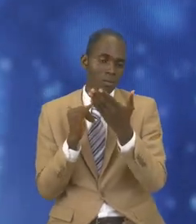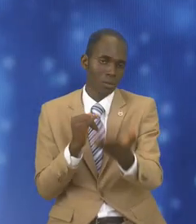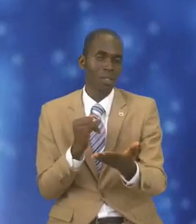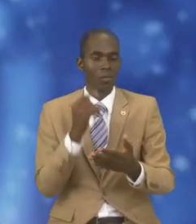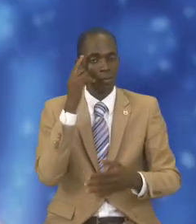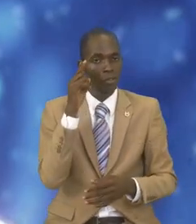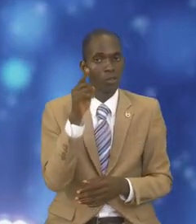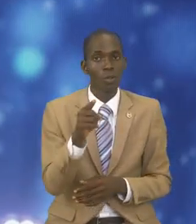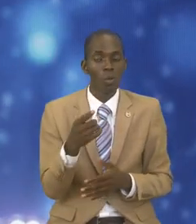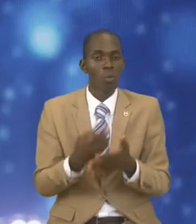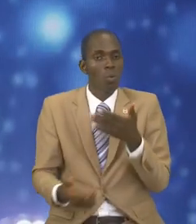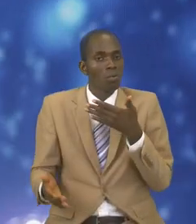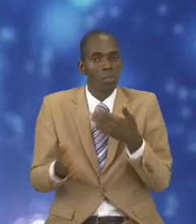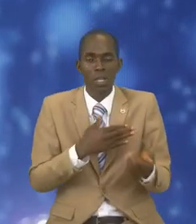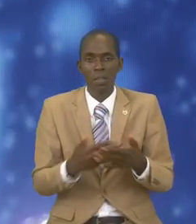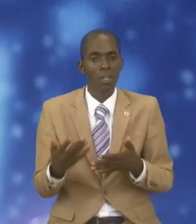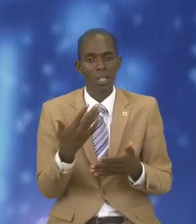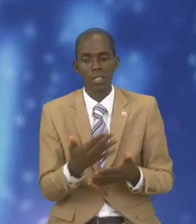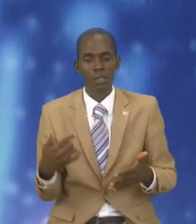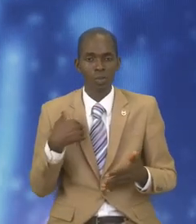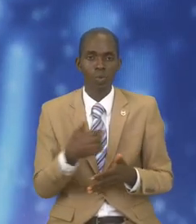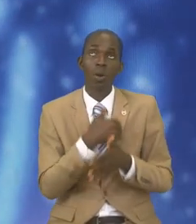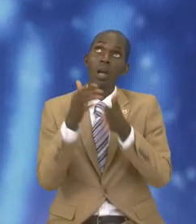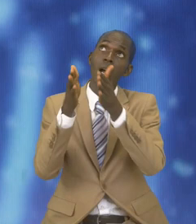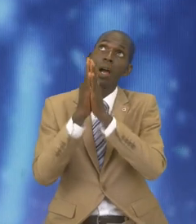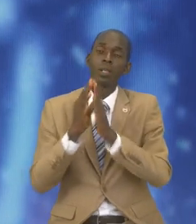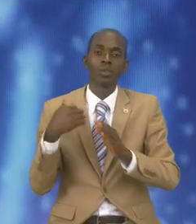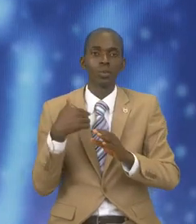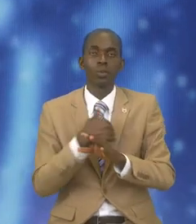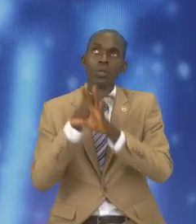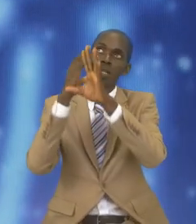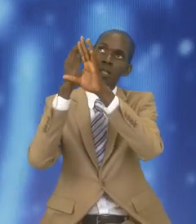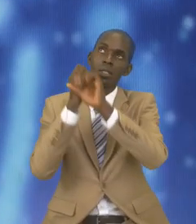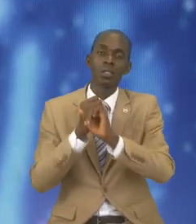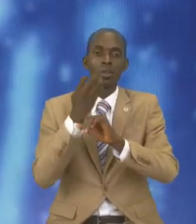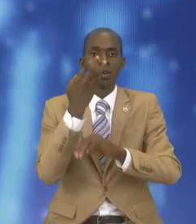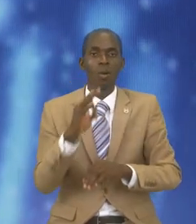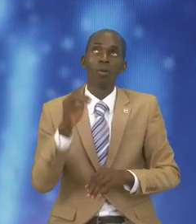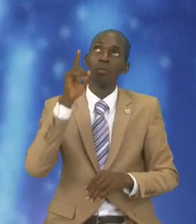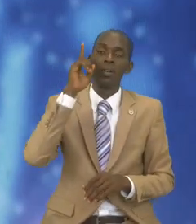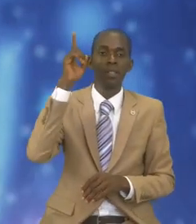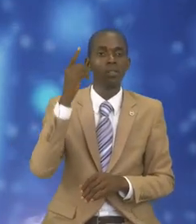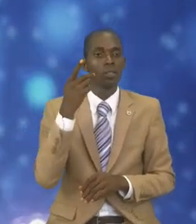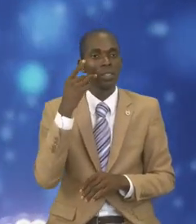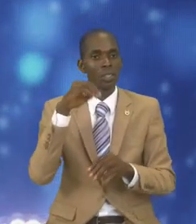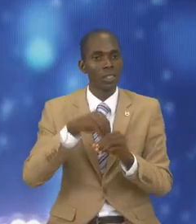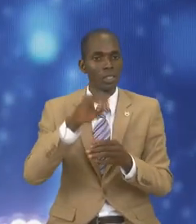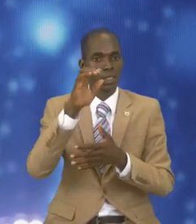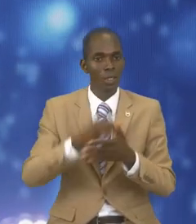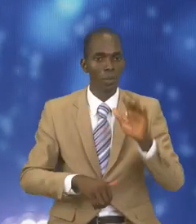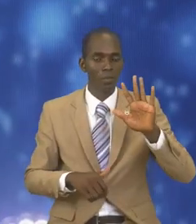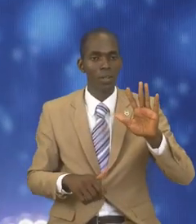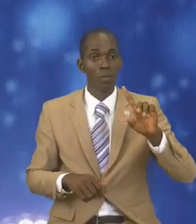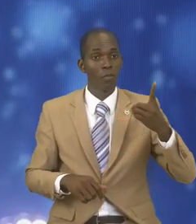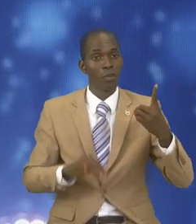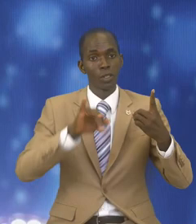available, whatsoever we ask, we receive of him. Look at chapter 5, reading